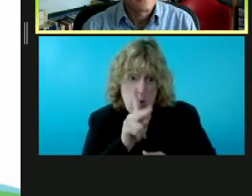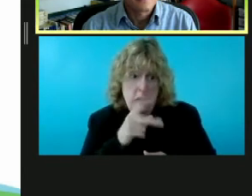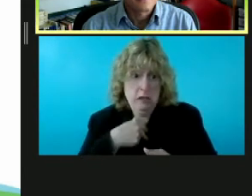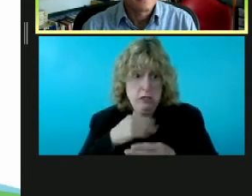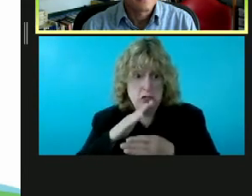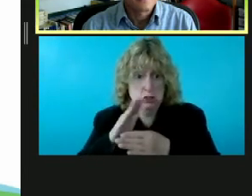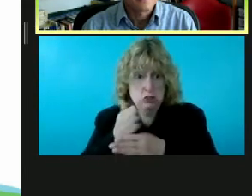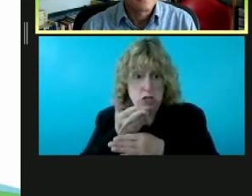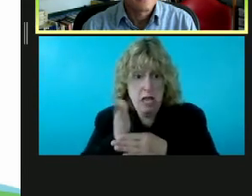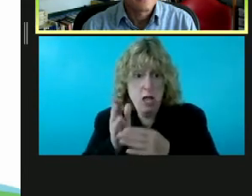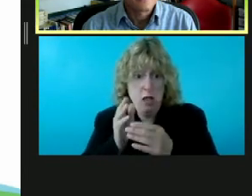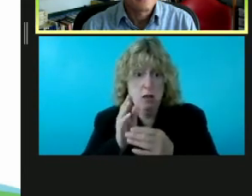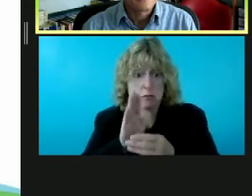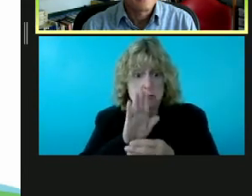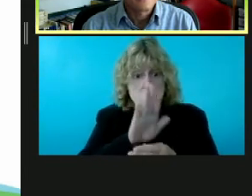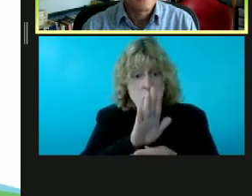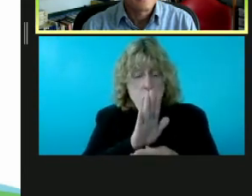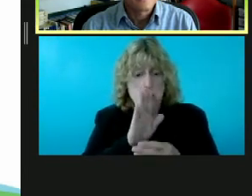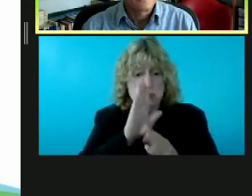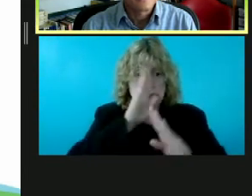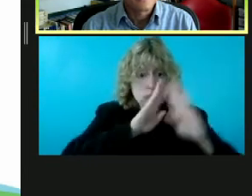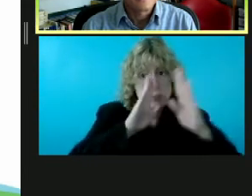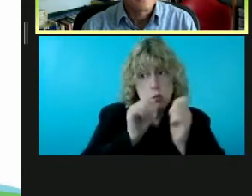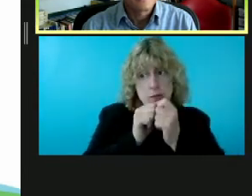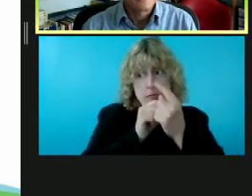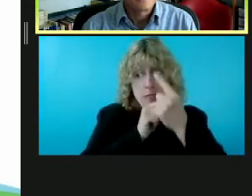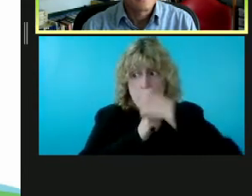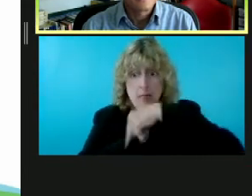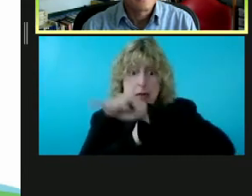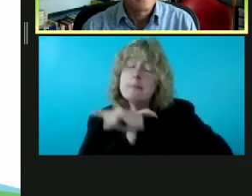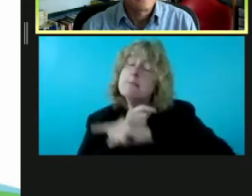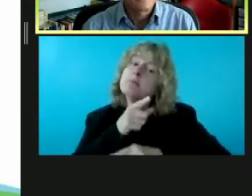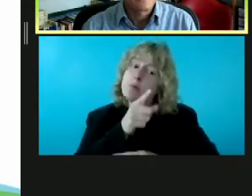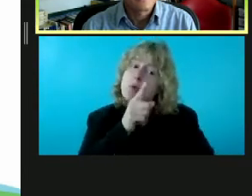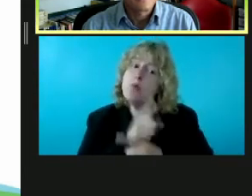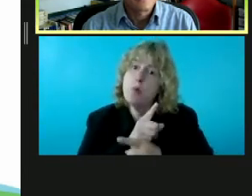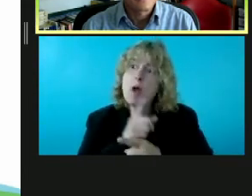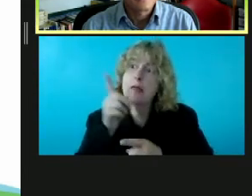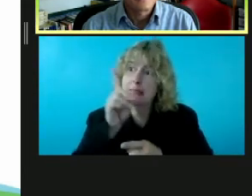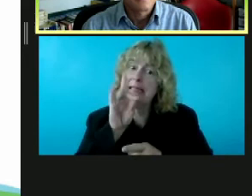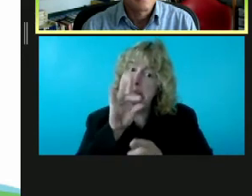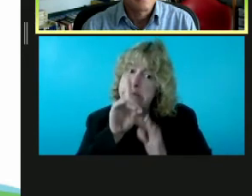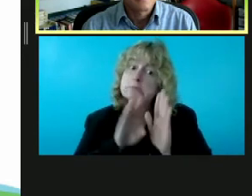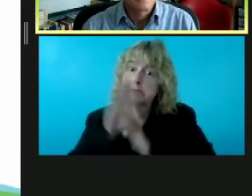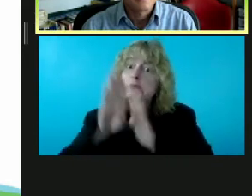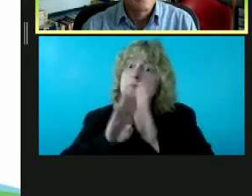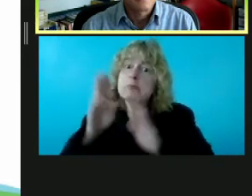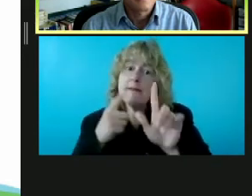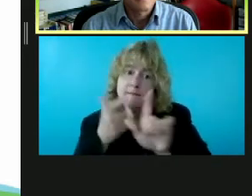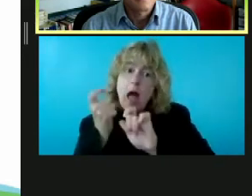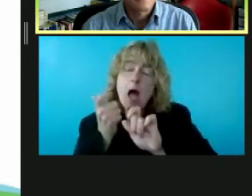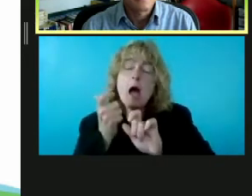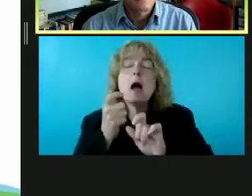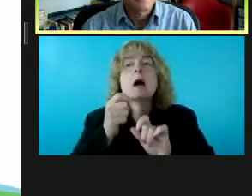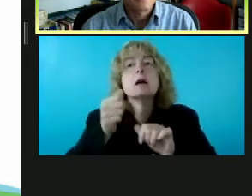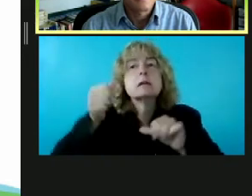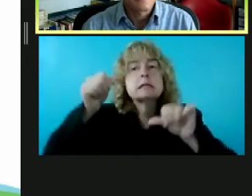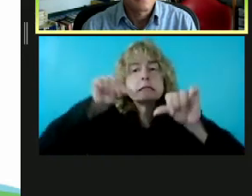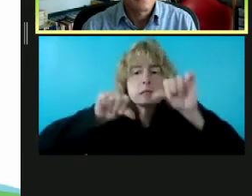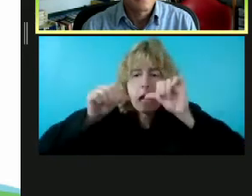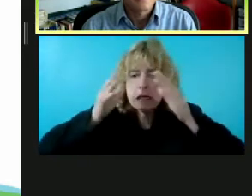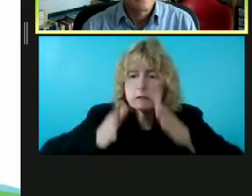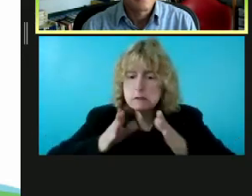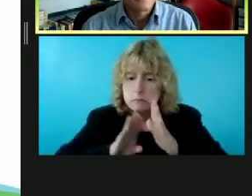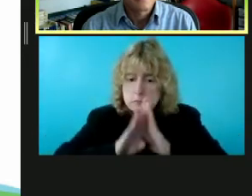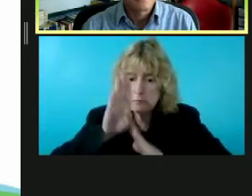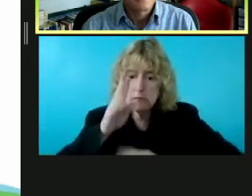right that the COVID vaccines were developed quickly. When scientists develop a vaccine, it takes time because there are a lot of steps